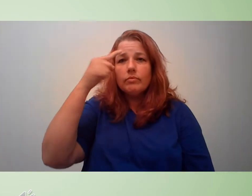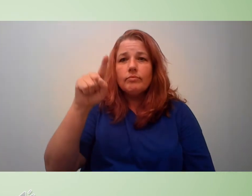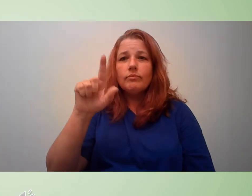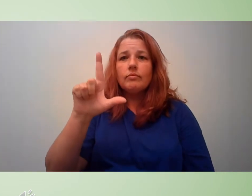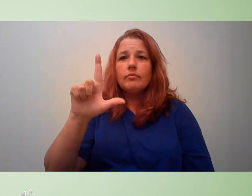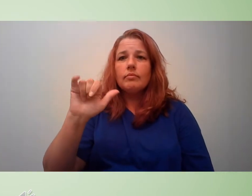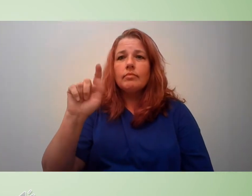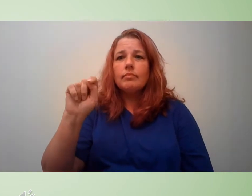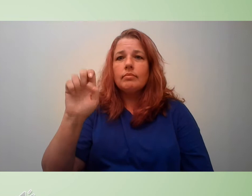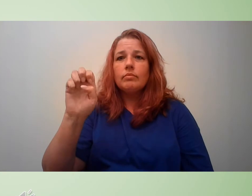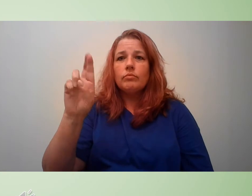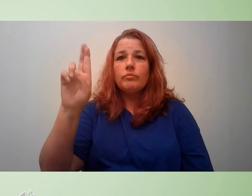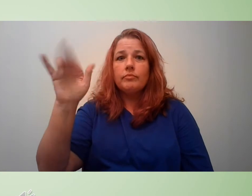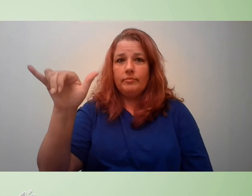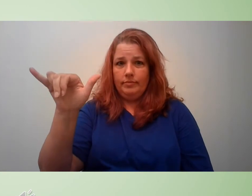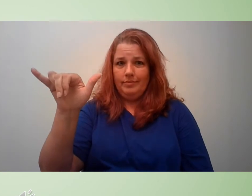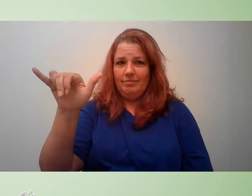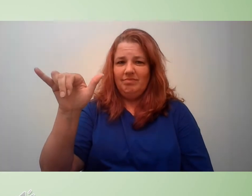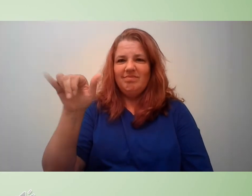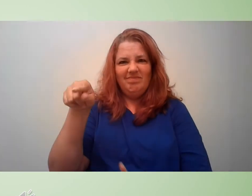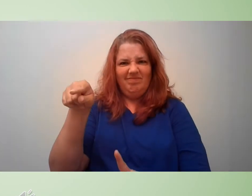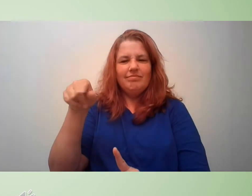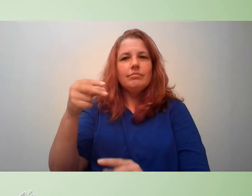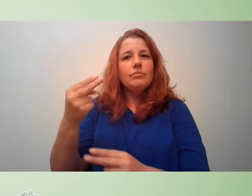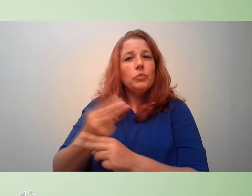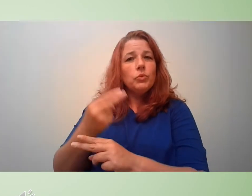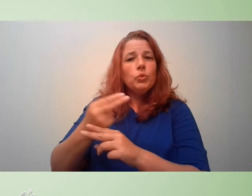ASL skills in conjunction with English skills.